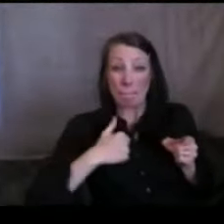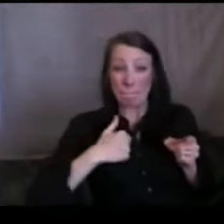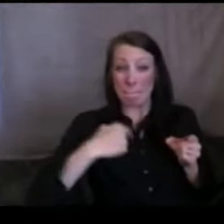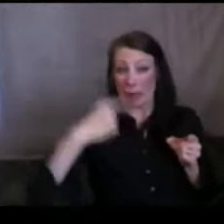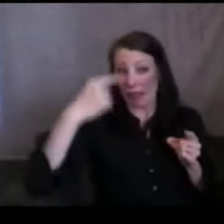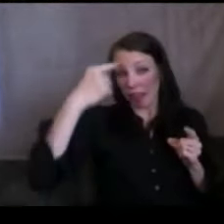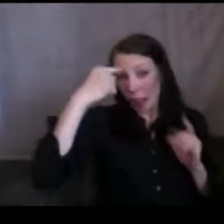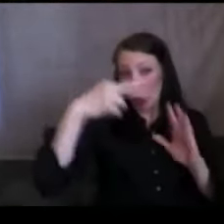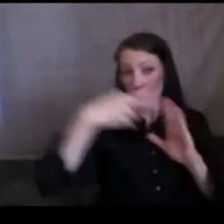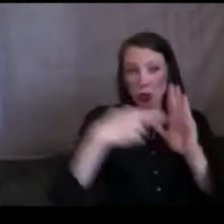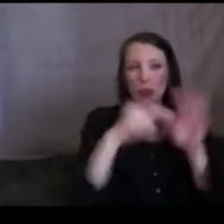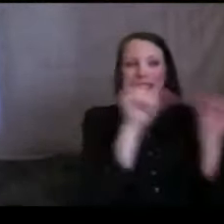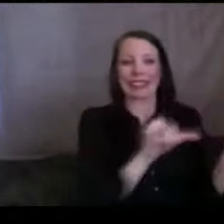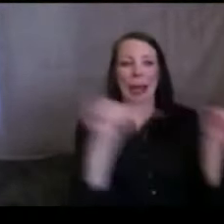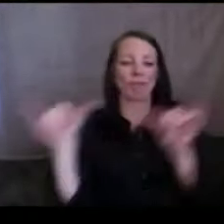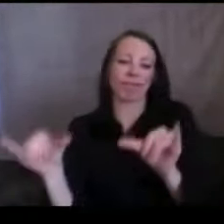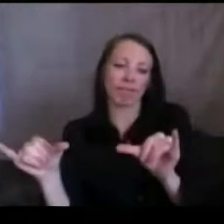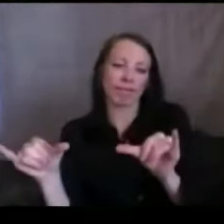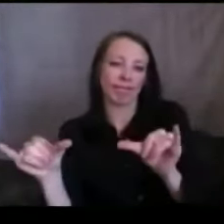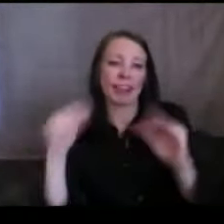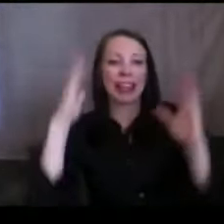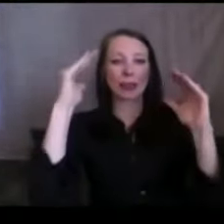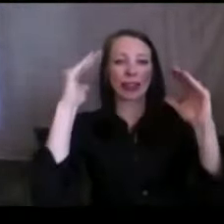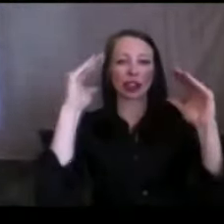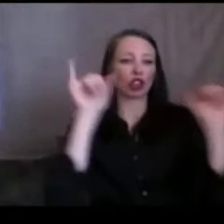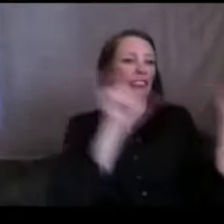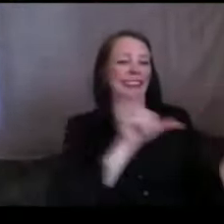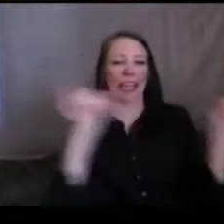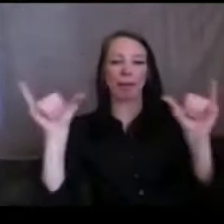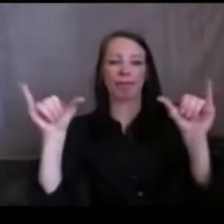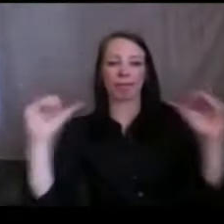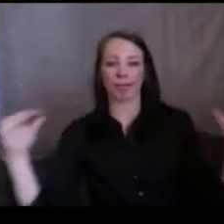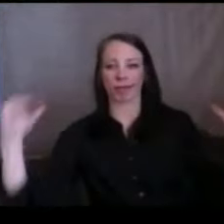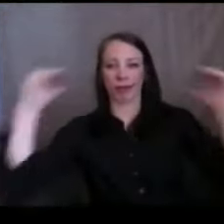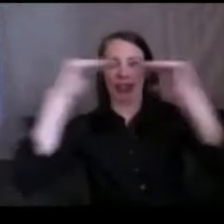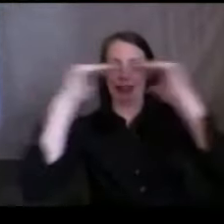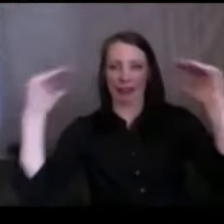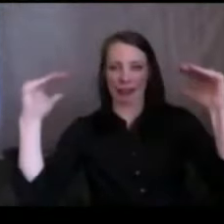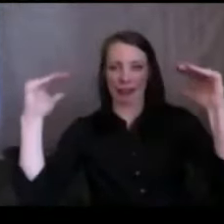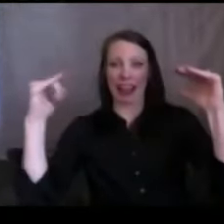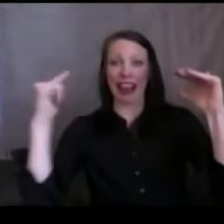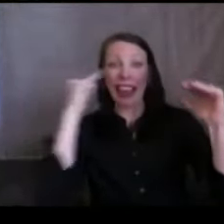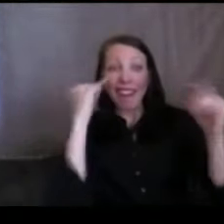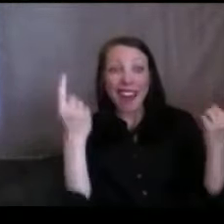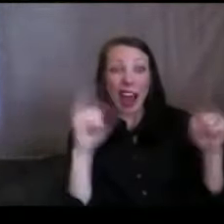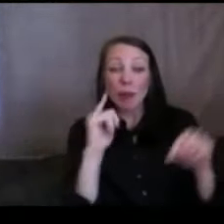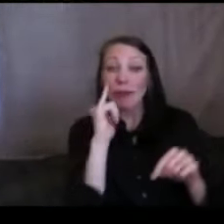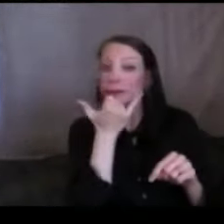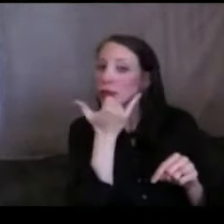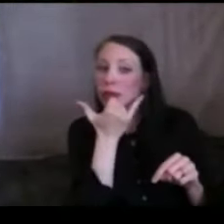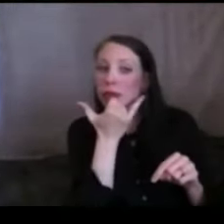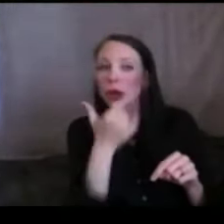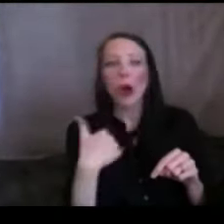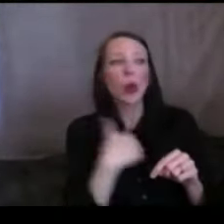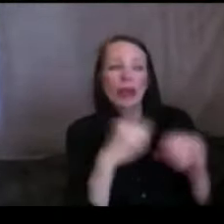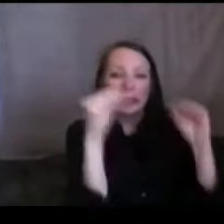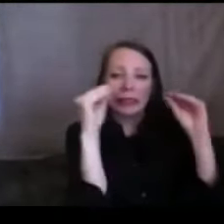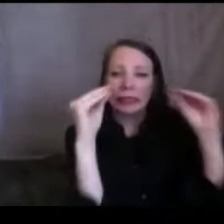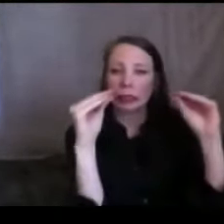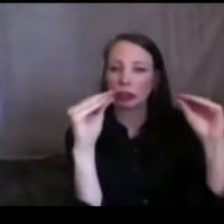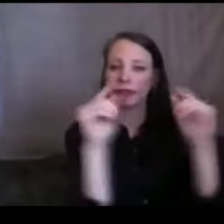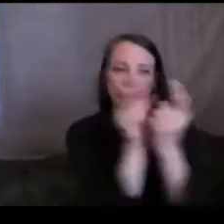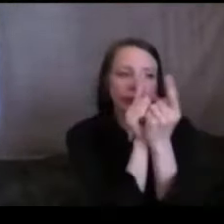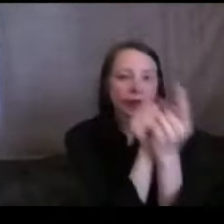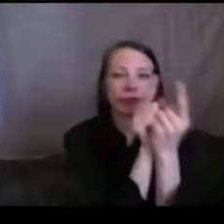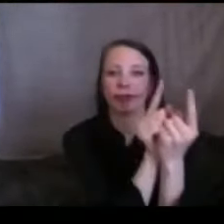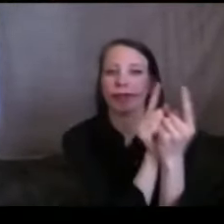they have to earn it. If they make mistakes, we have mentoring sessions with every group. So